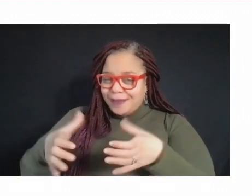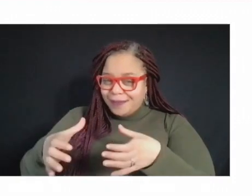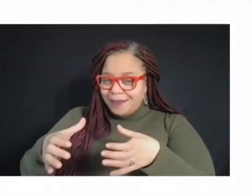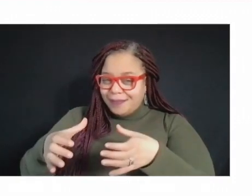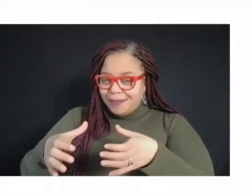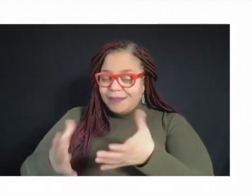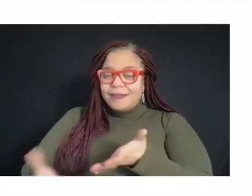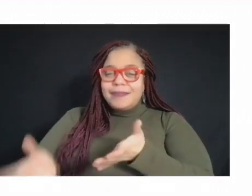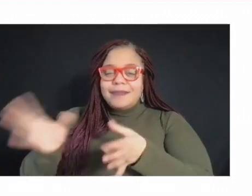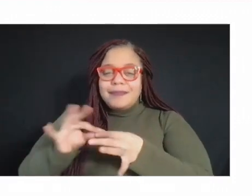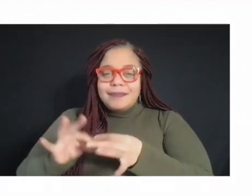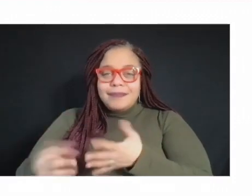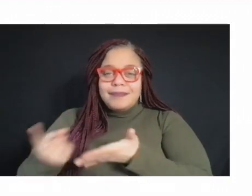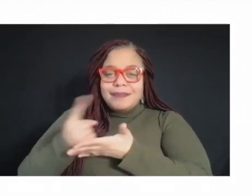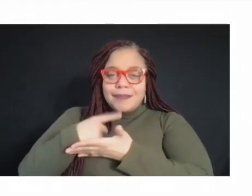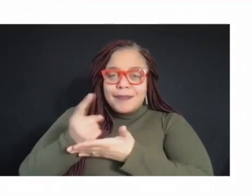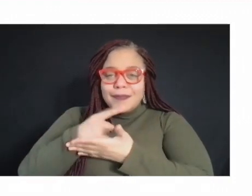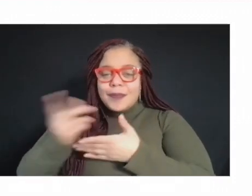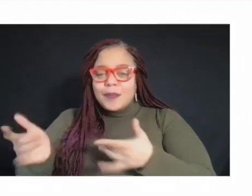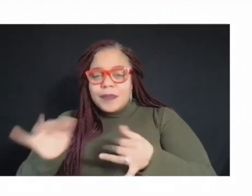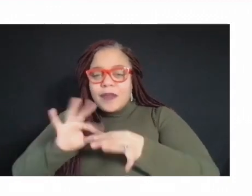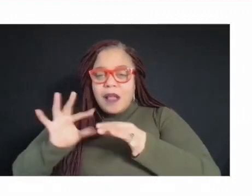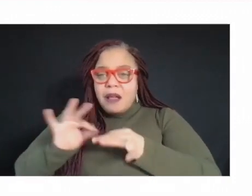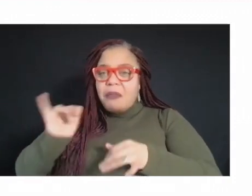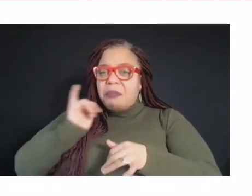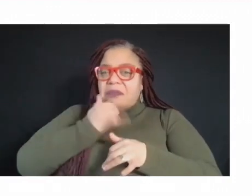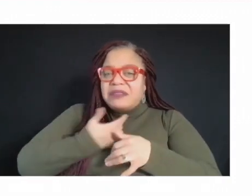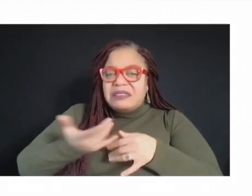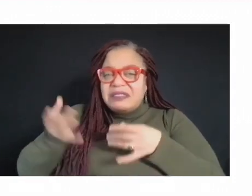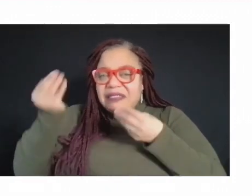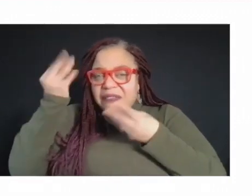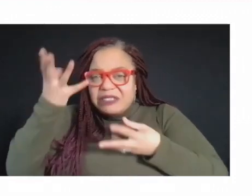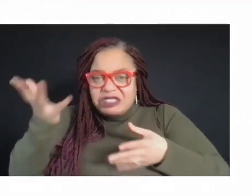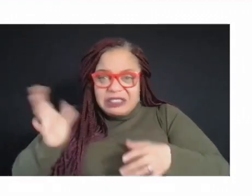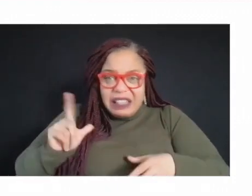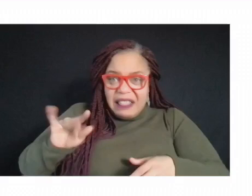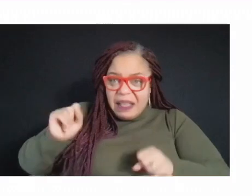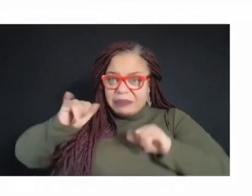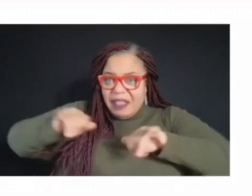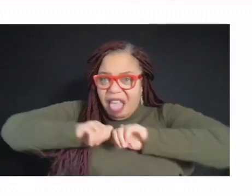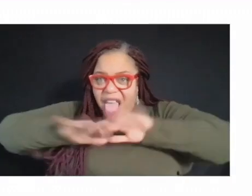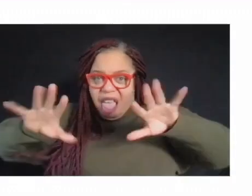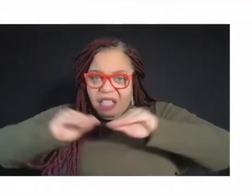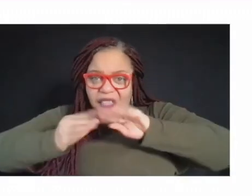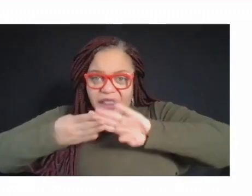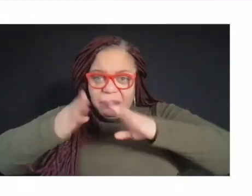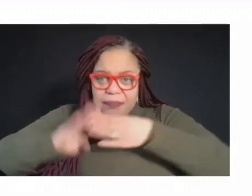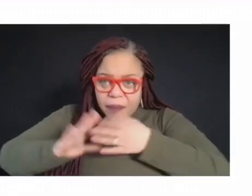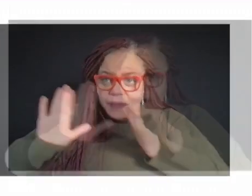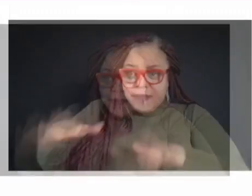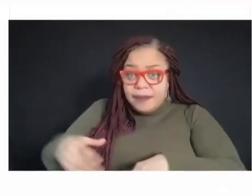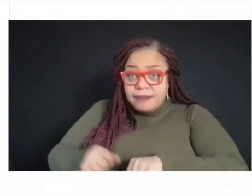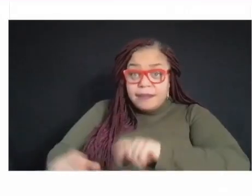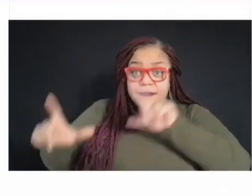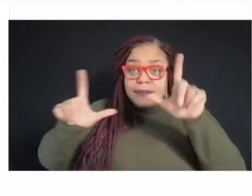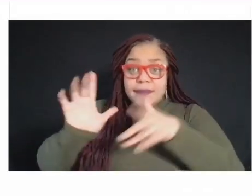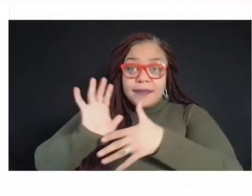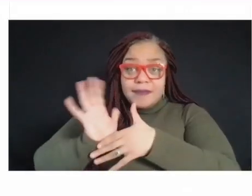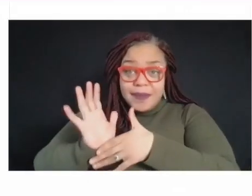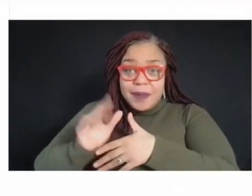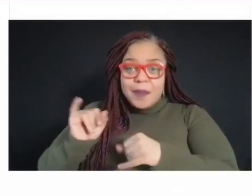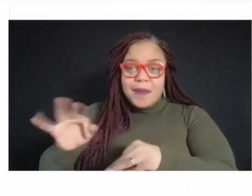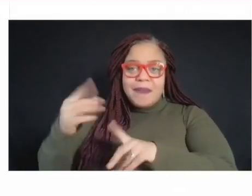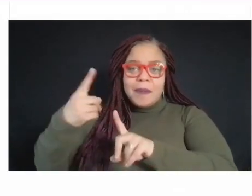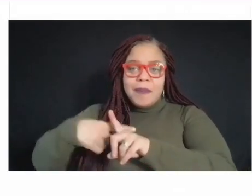our community, and a video of all of these monthly forums are posted on our county's website. So thank you again for the opportunity to